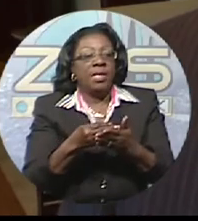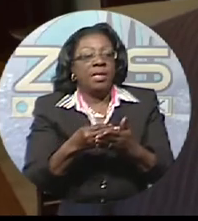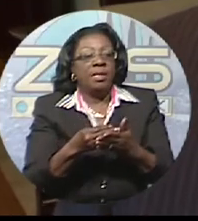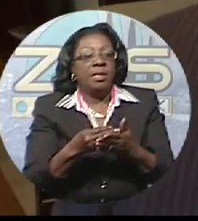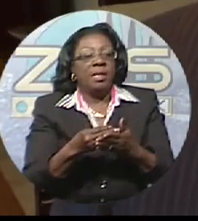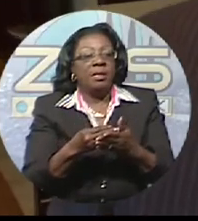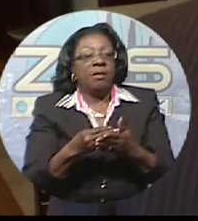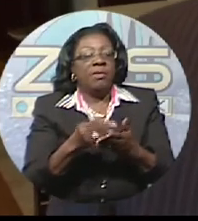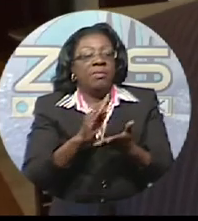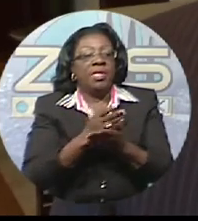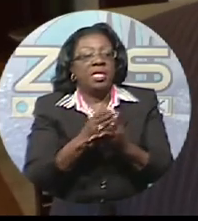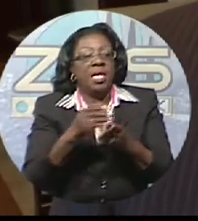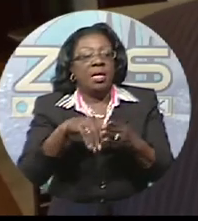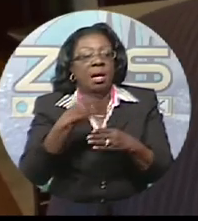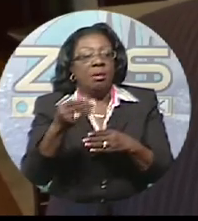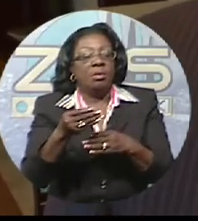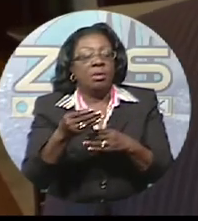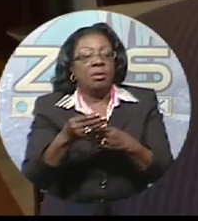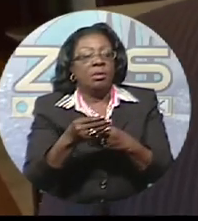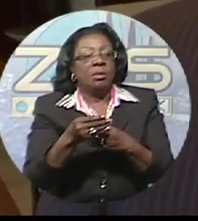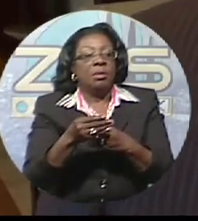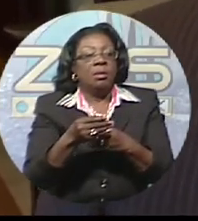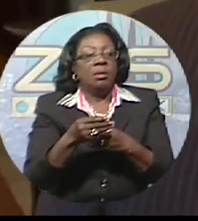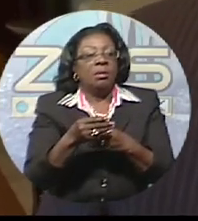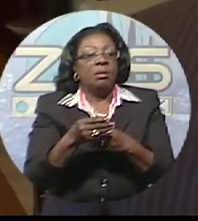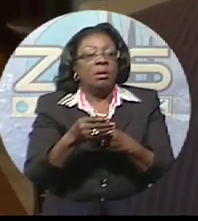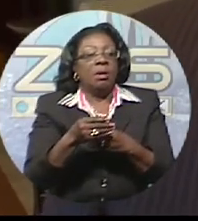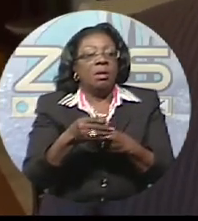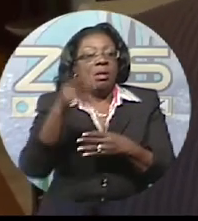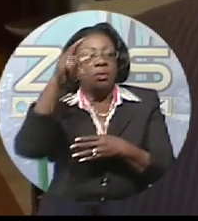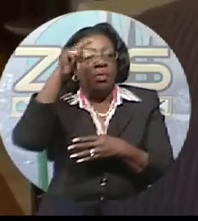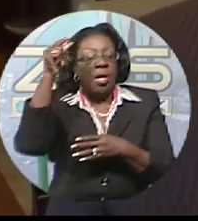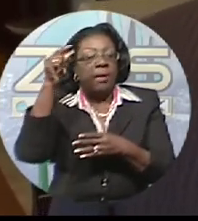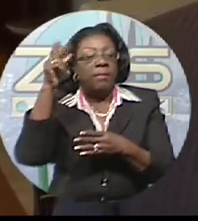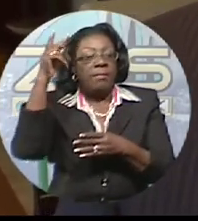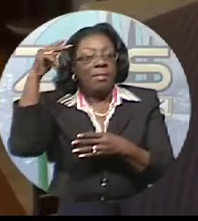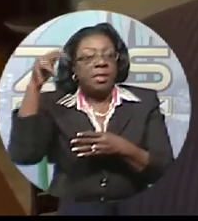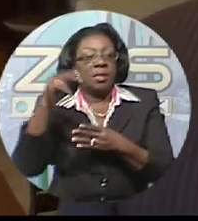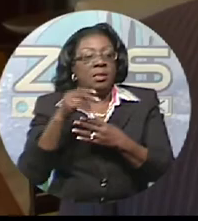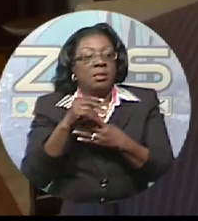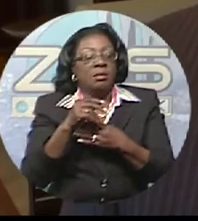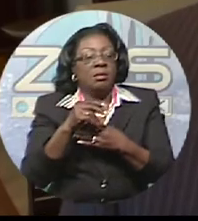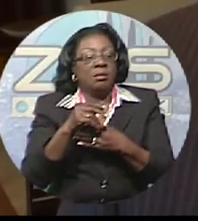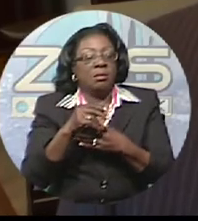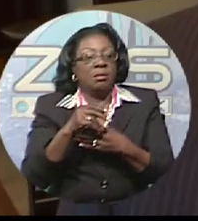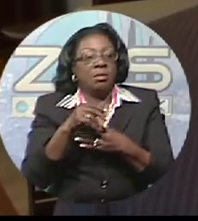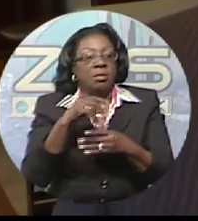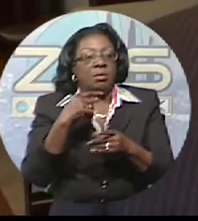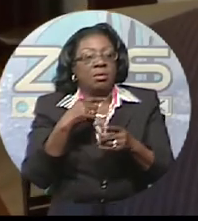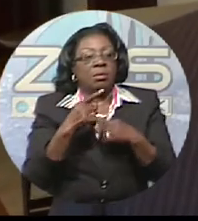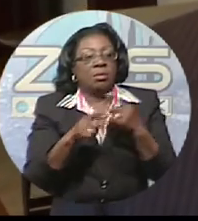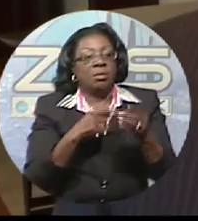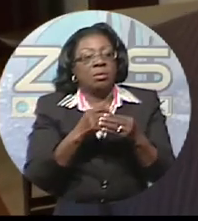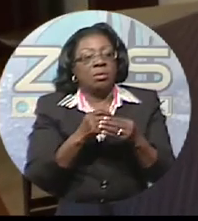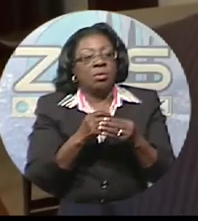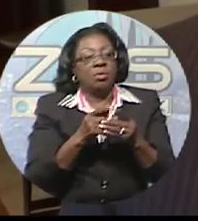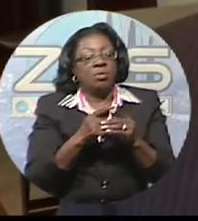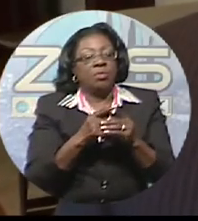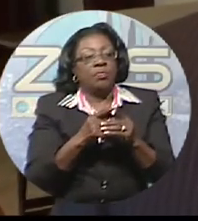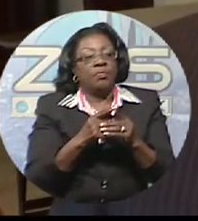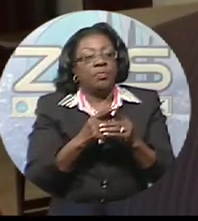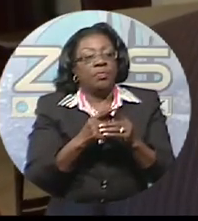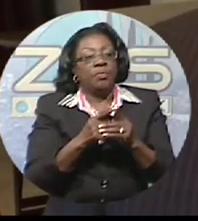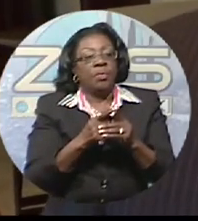being apportioned. We're also interested in seeing the Prime Minister's disclosure of the VAT rollout is going to